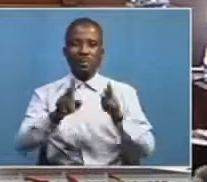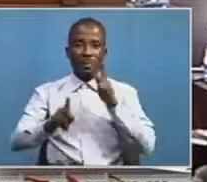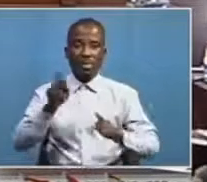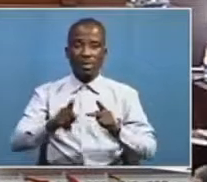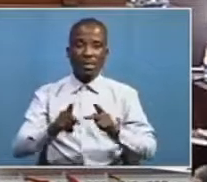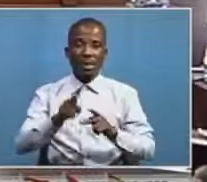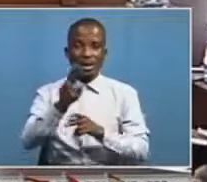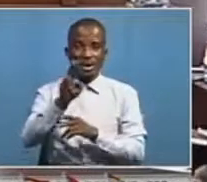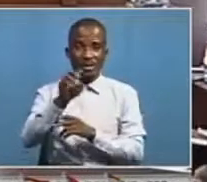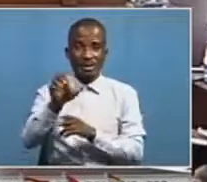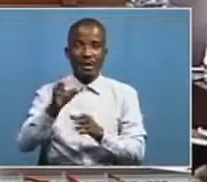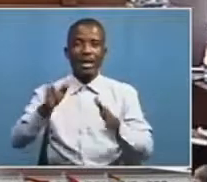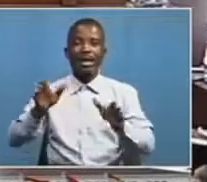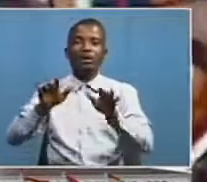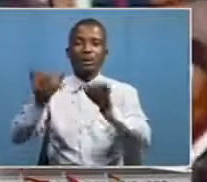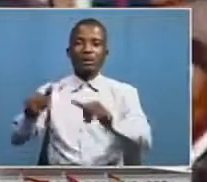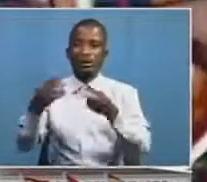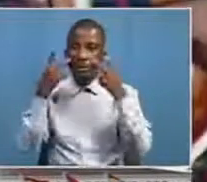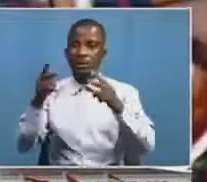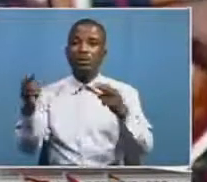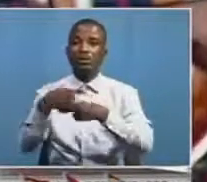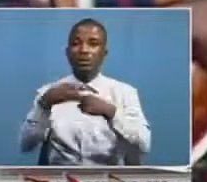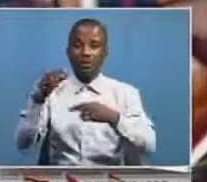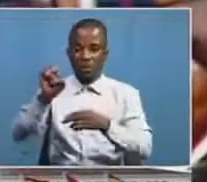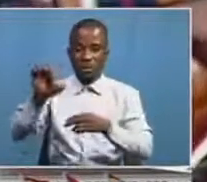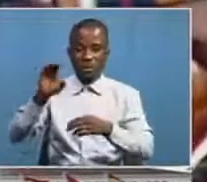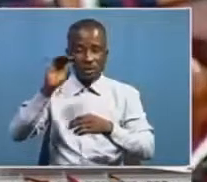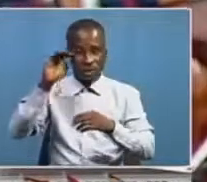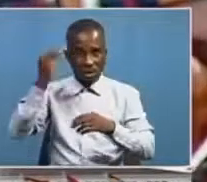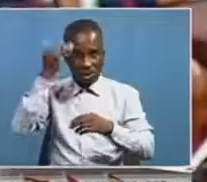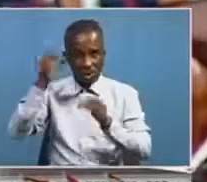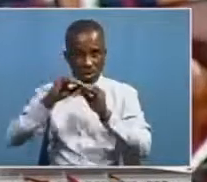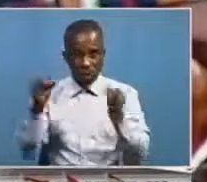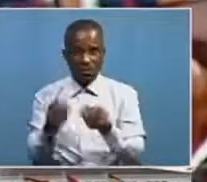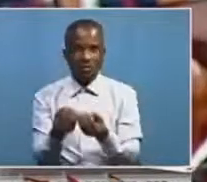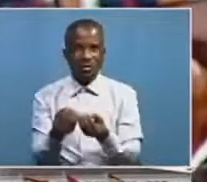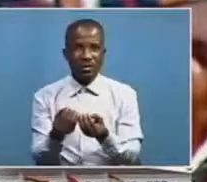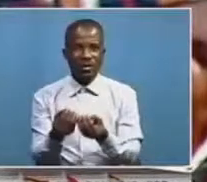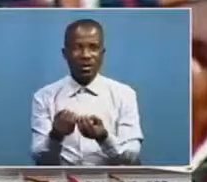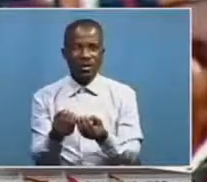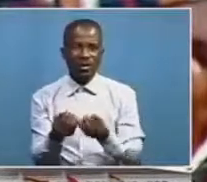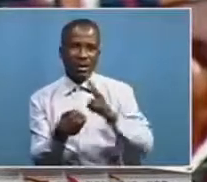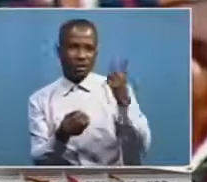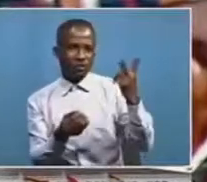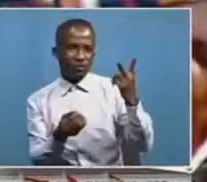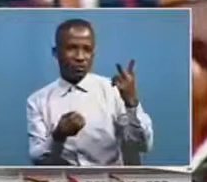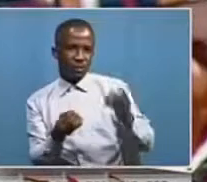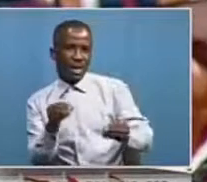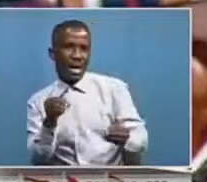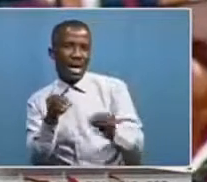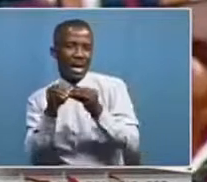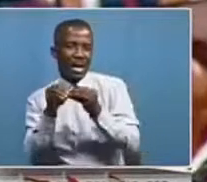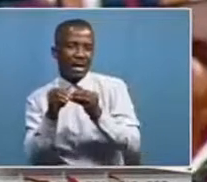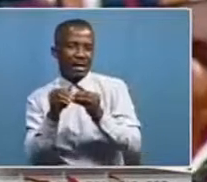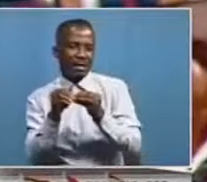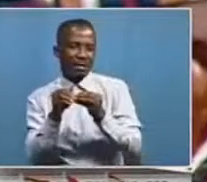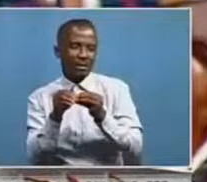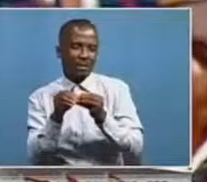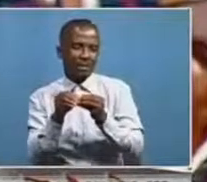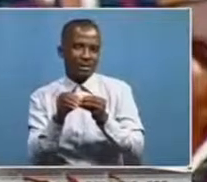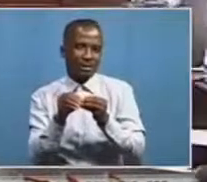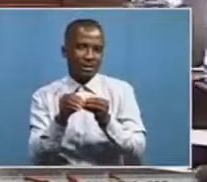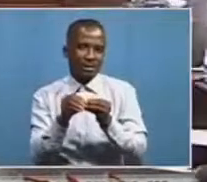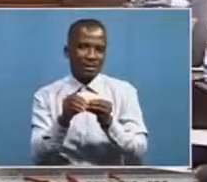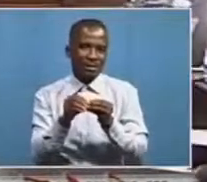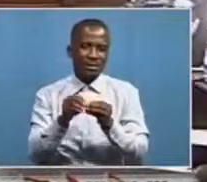room. In addition, the petitioner had 2 additional agents as backup or standby. PW2 and PW3